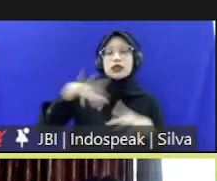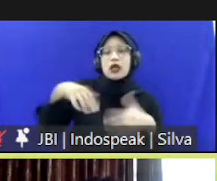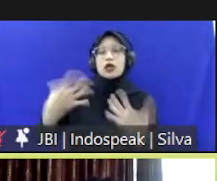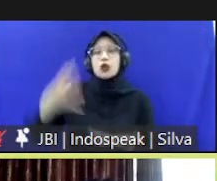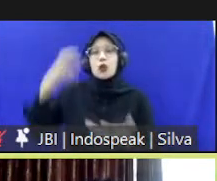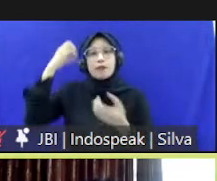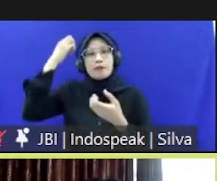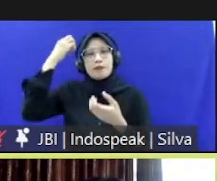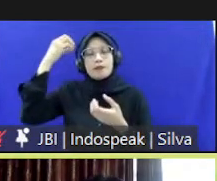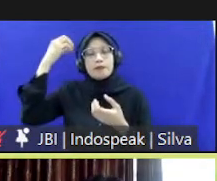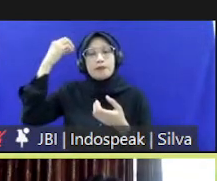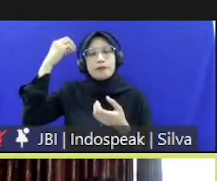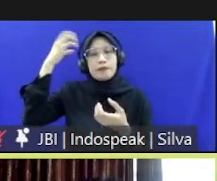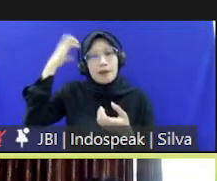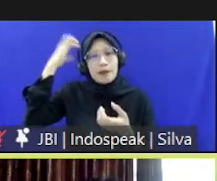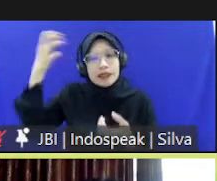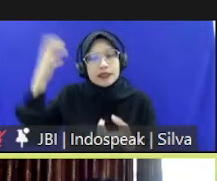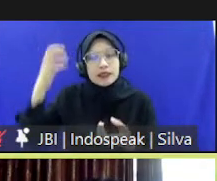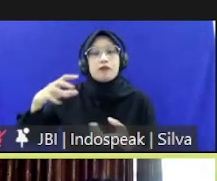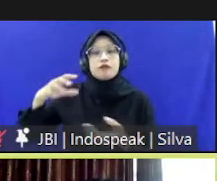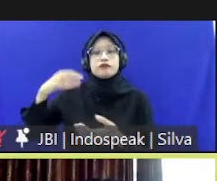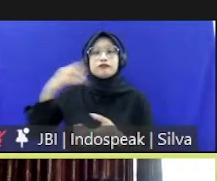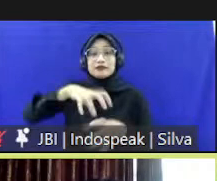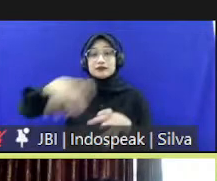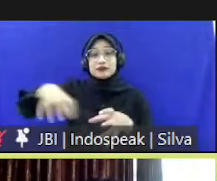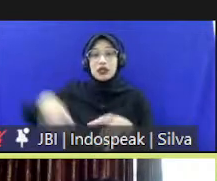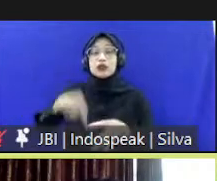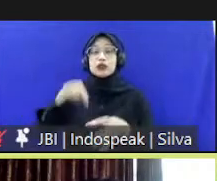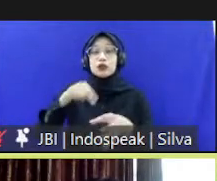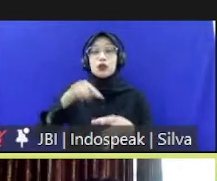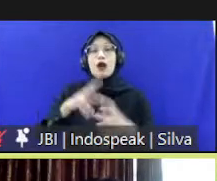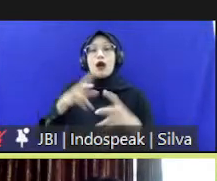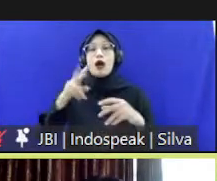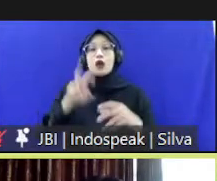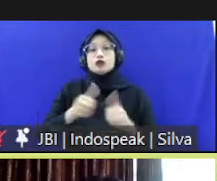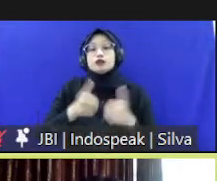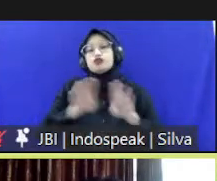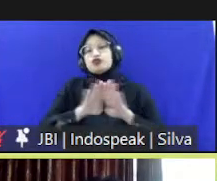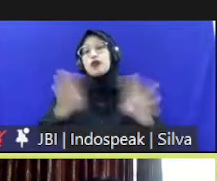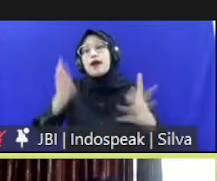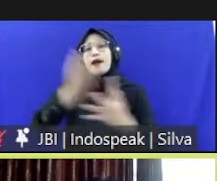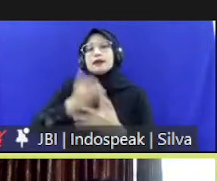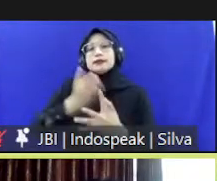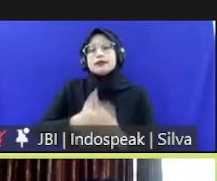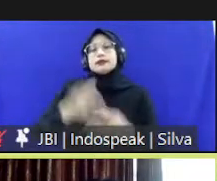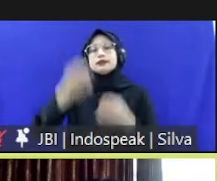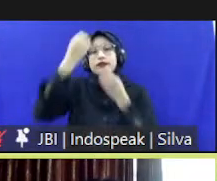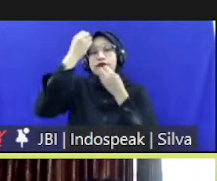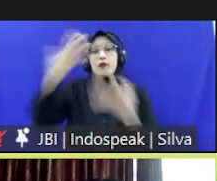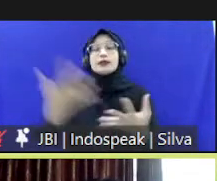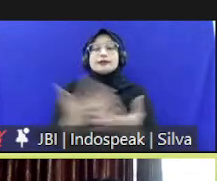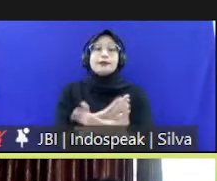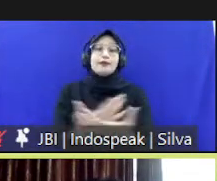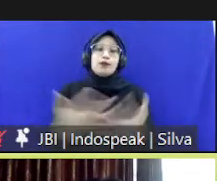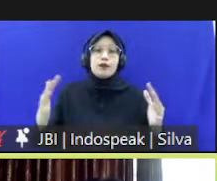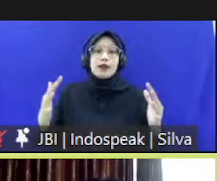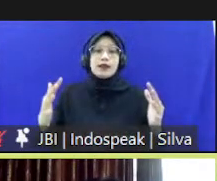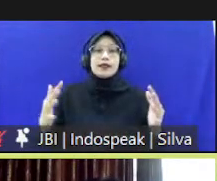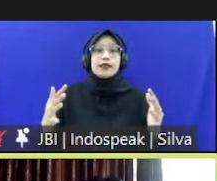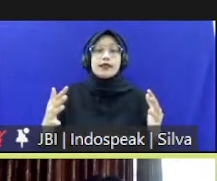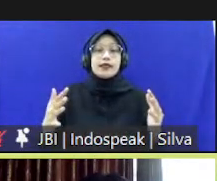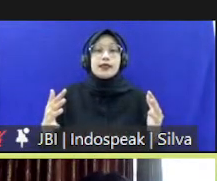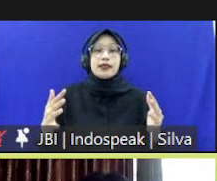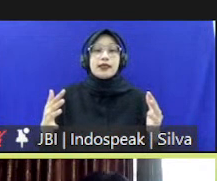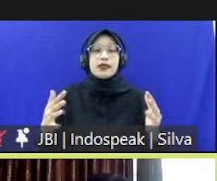information regularly. And also, they built the information committee, which aim to ensure